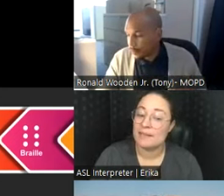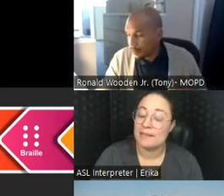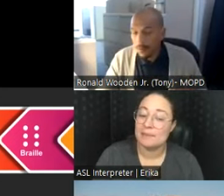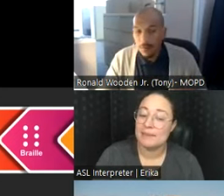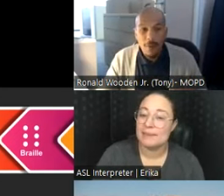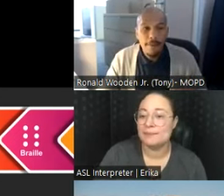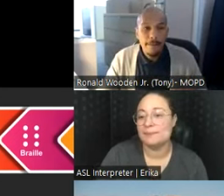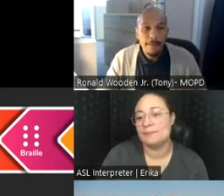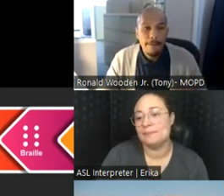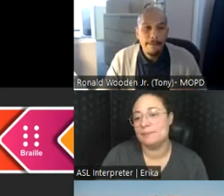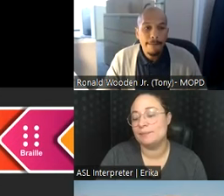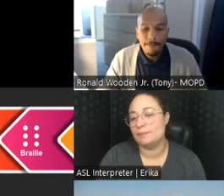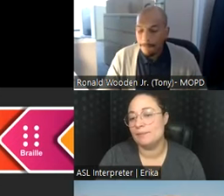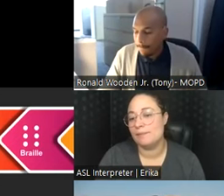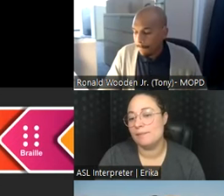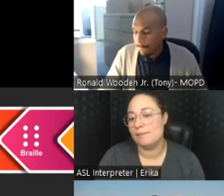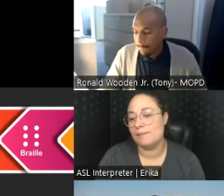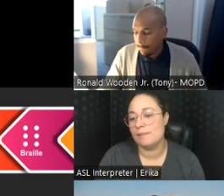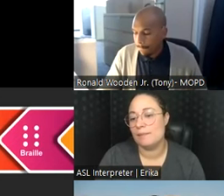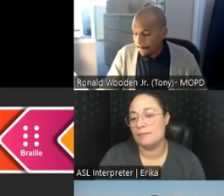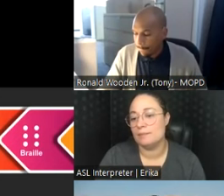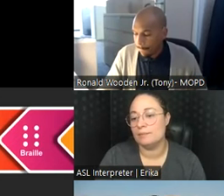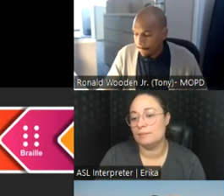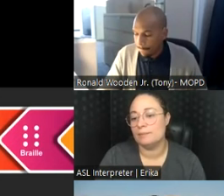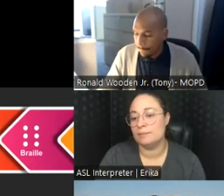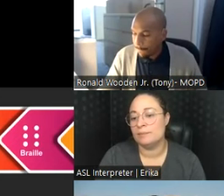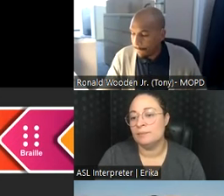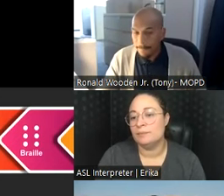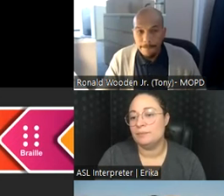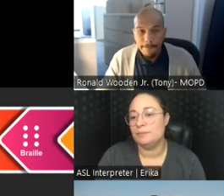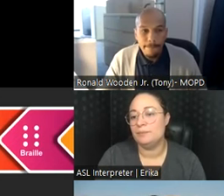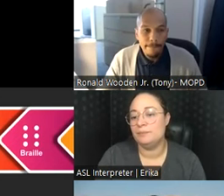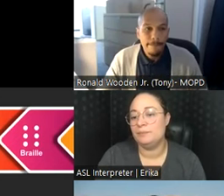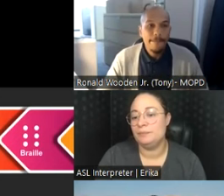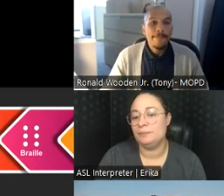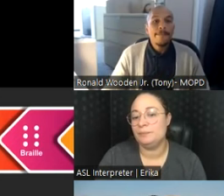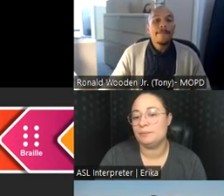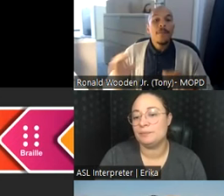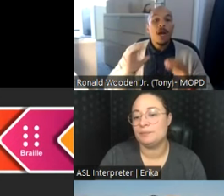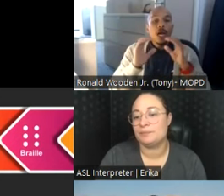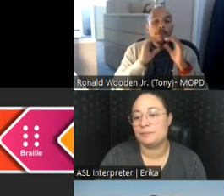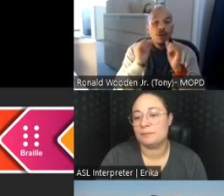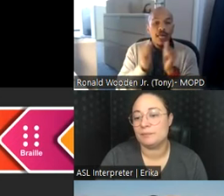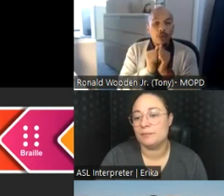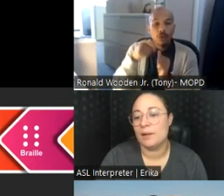Next slide, please.